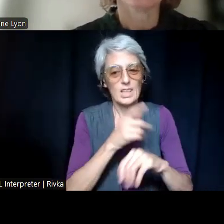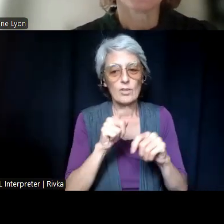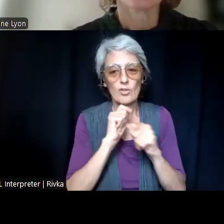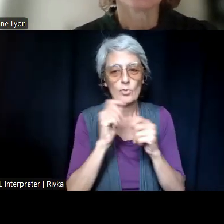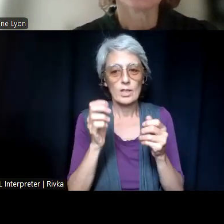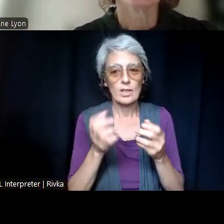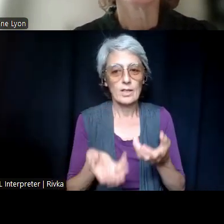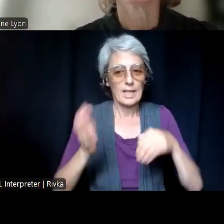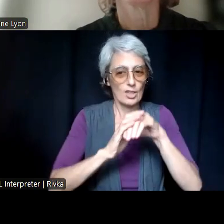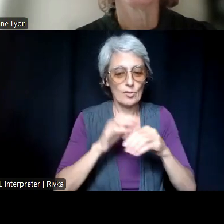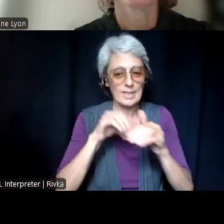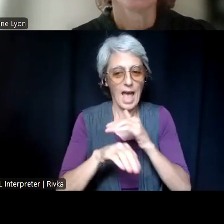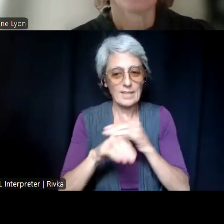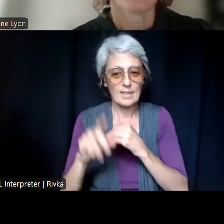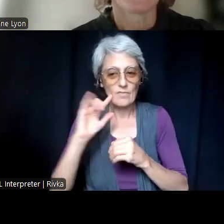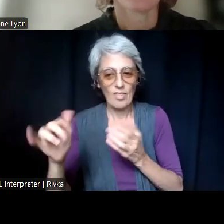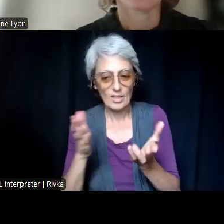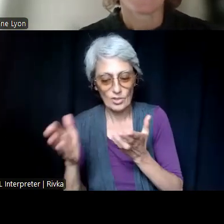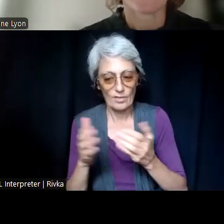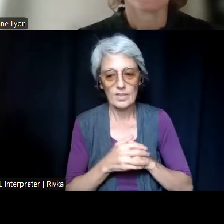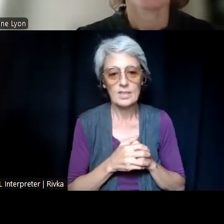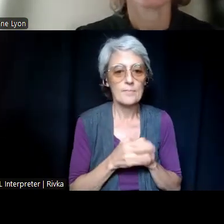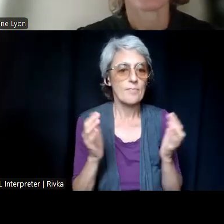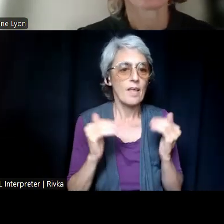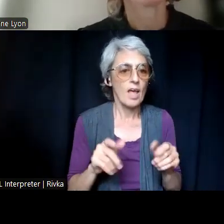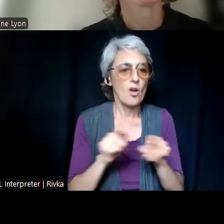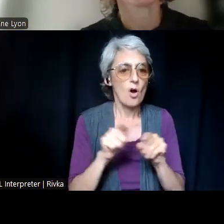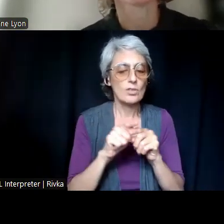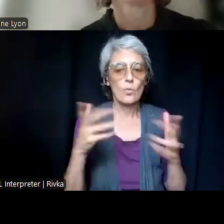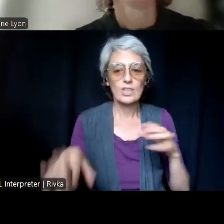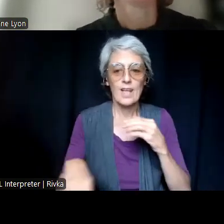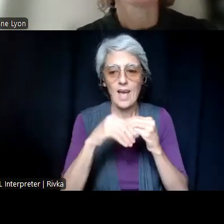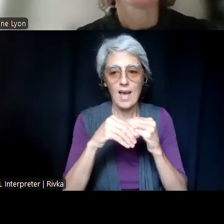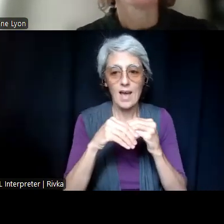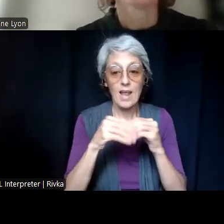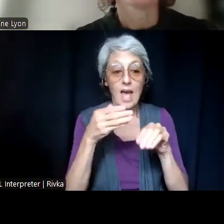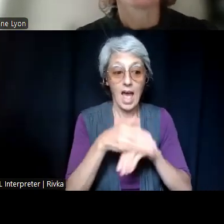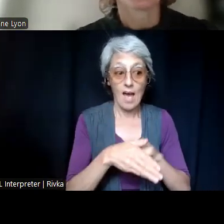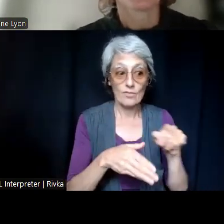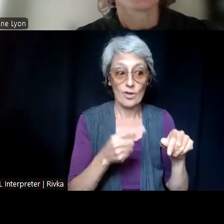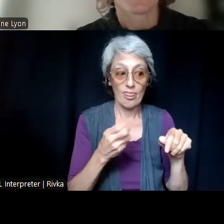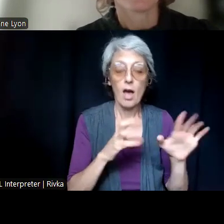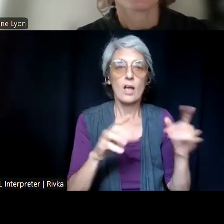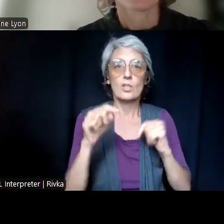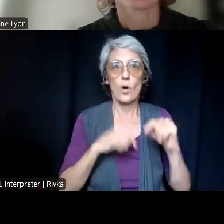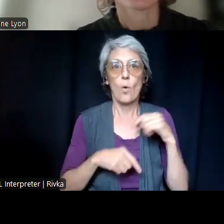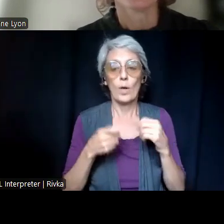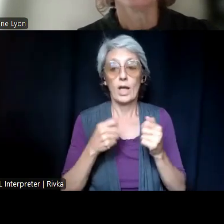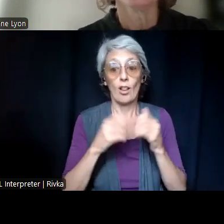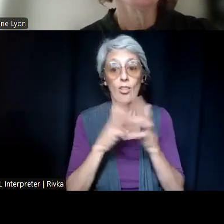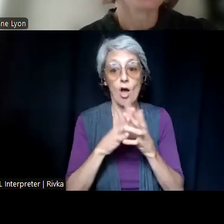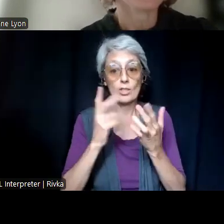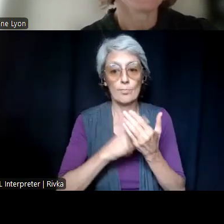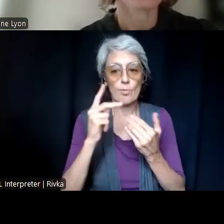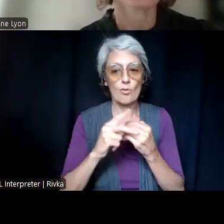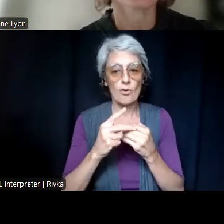and use of that service. And then we added so we launched the program in July of